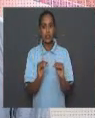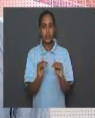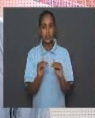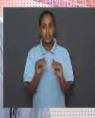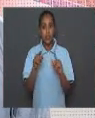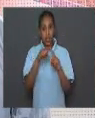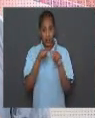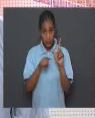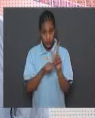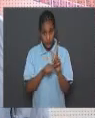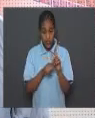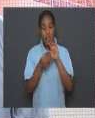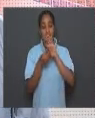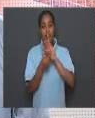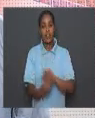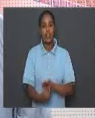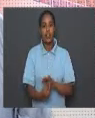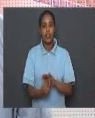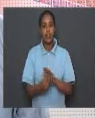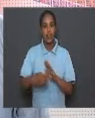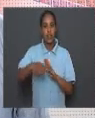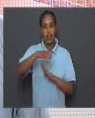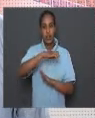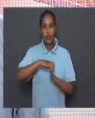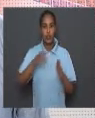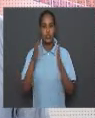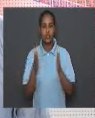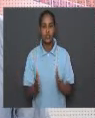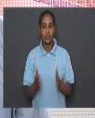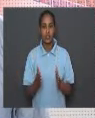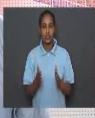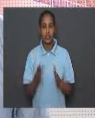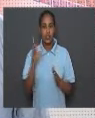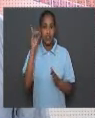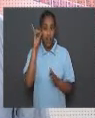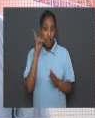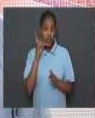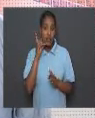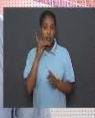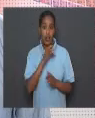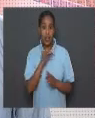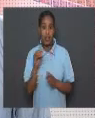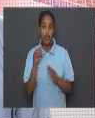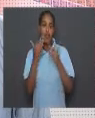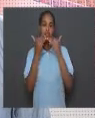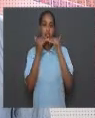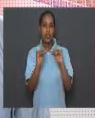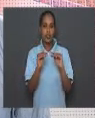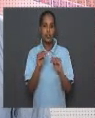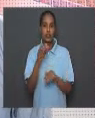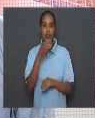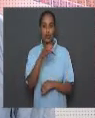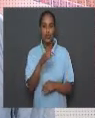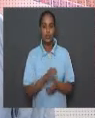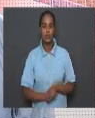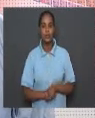the ions affects the electrolysis of dilute and concentrated